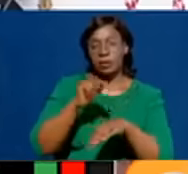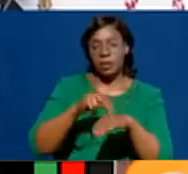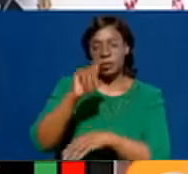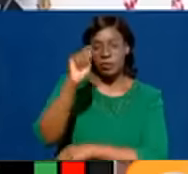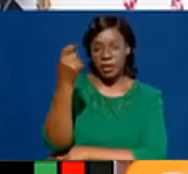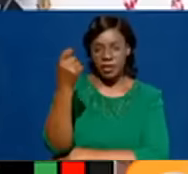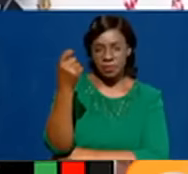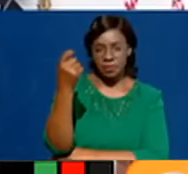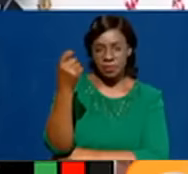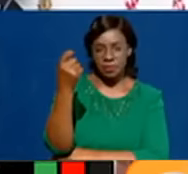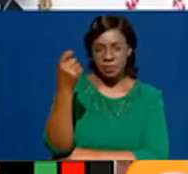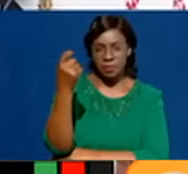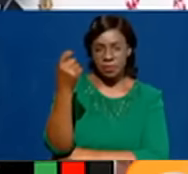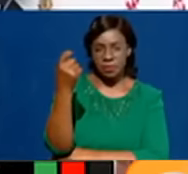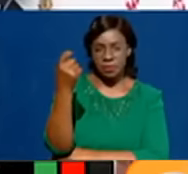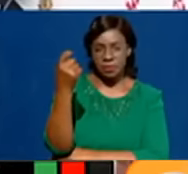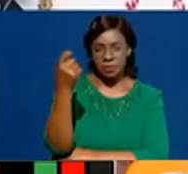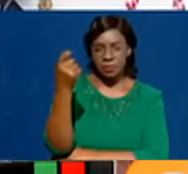of the Republic of Kenya